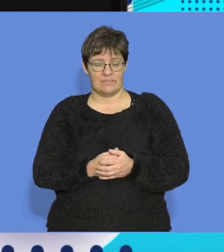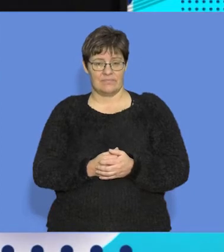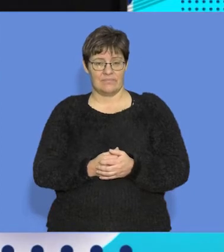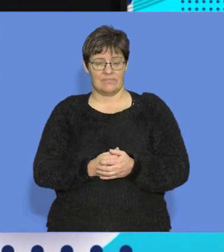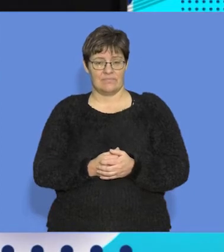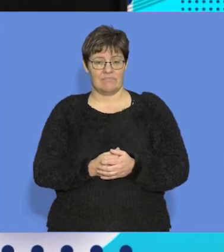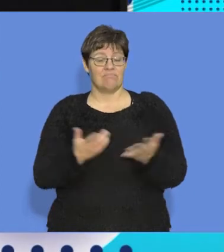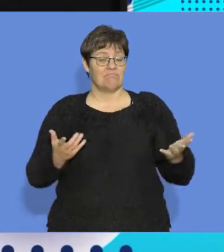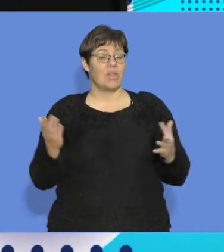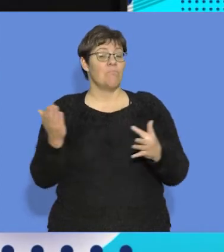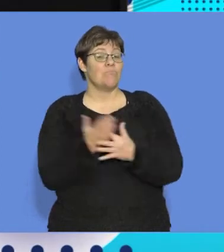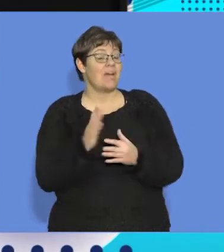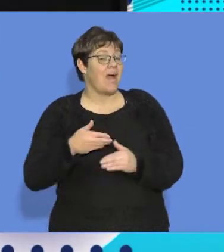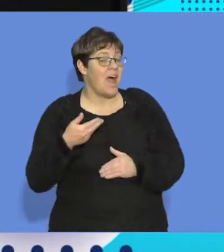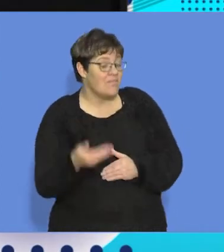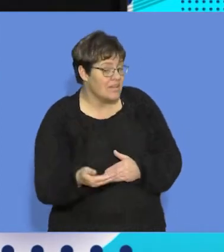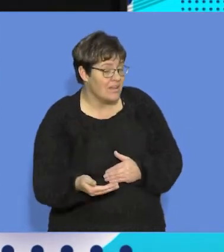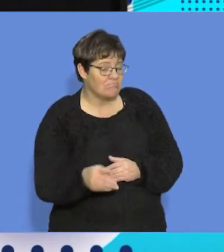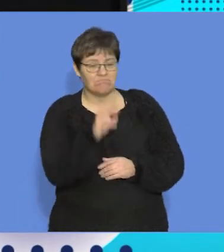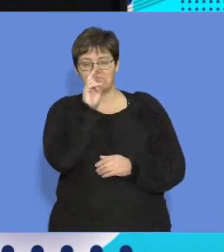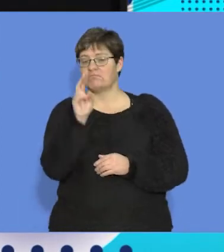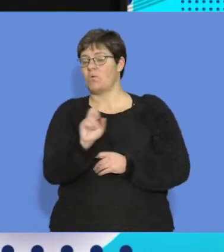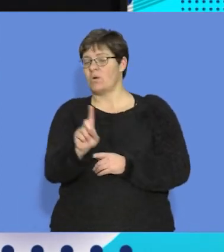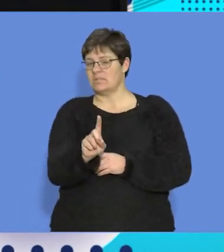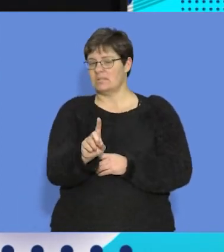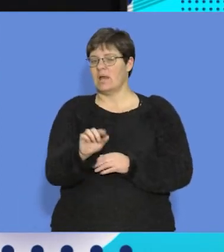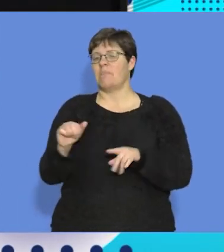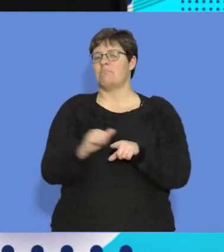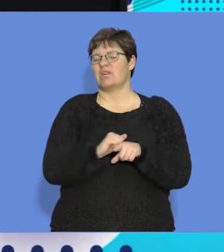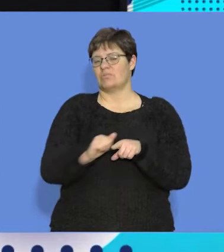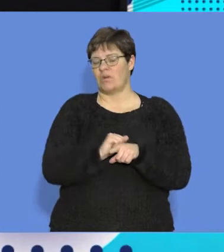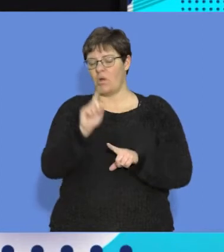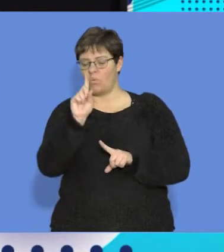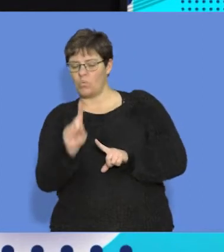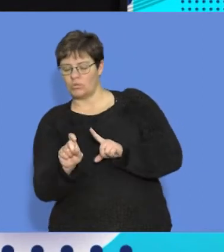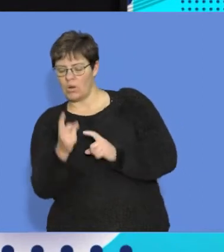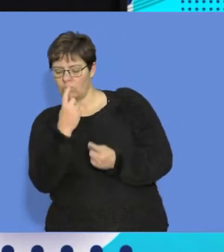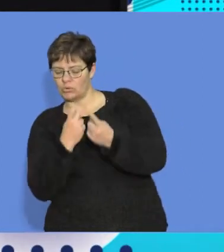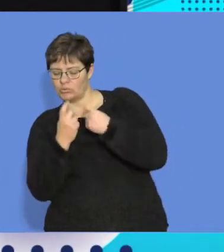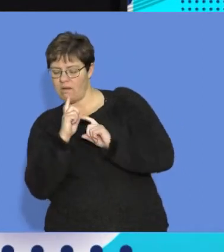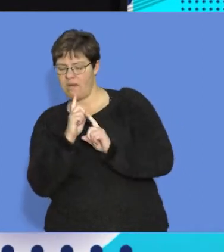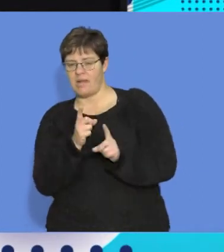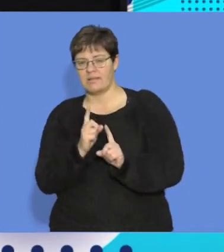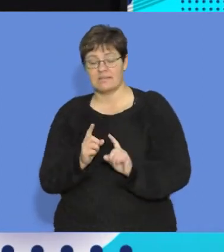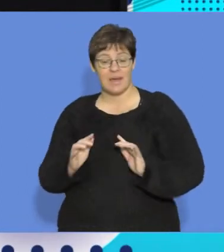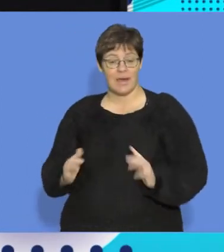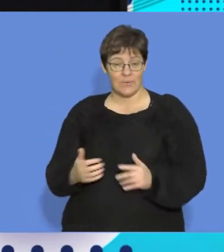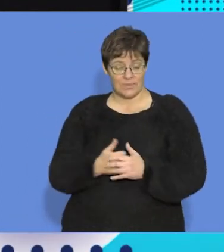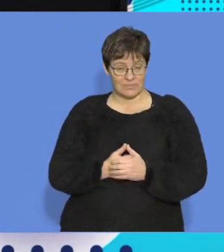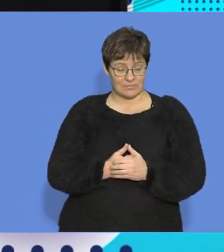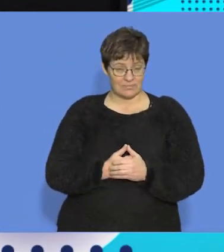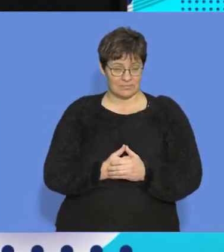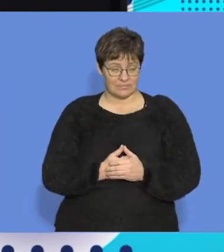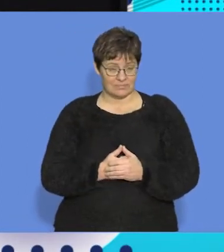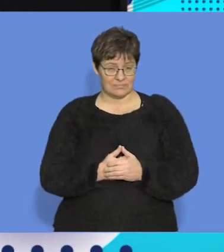After the break, we're going to be looking at some practice questions. How are questions on this particular section asked, and